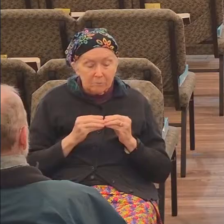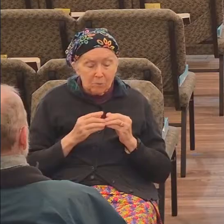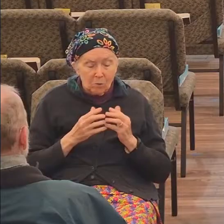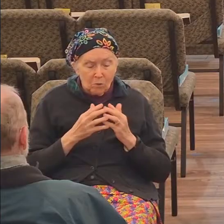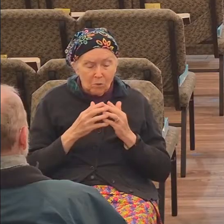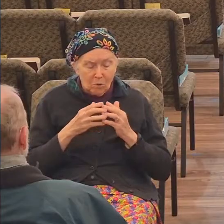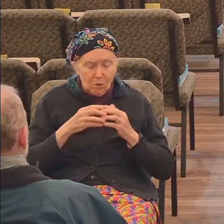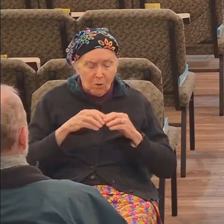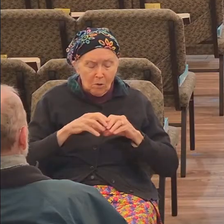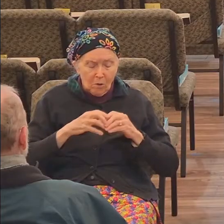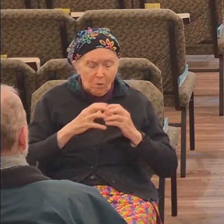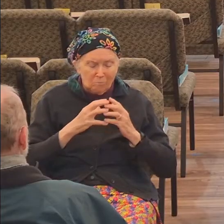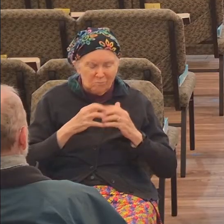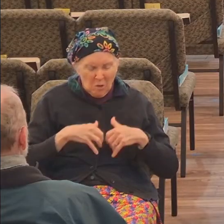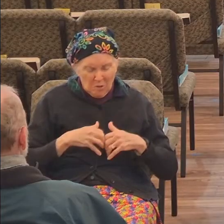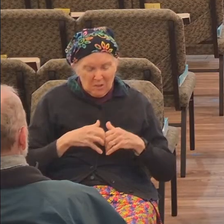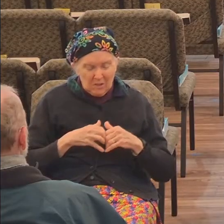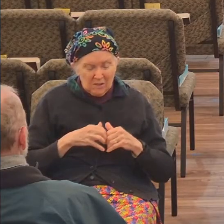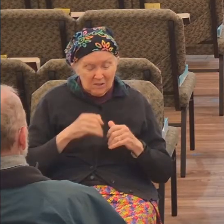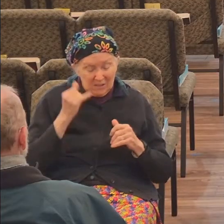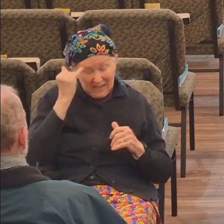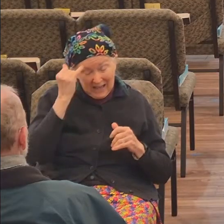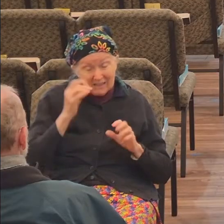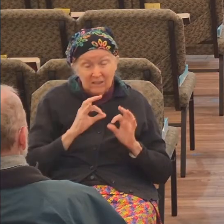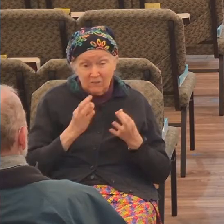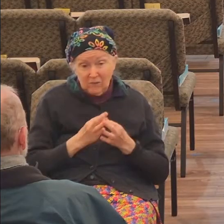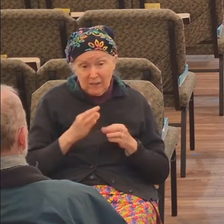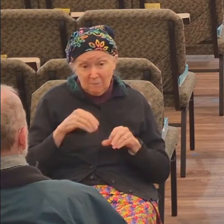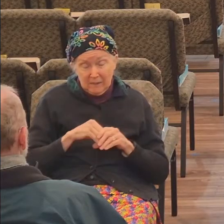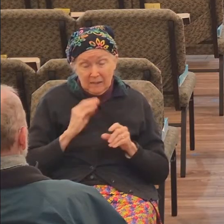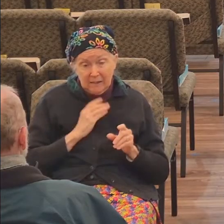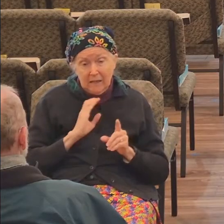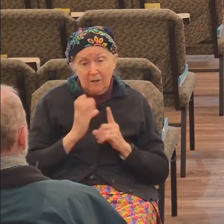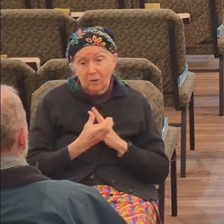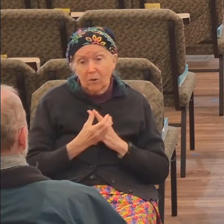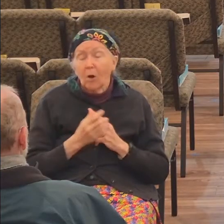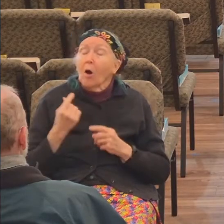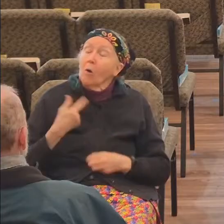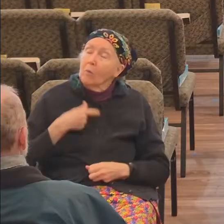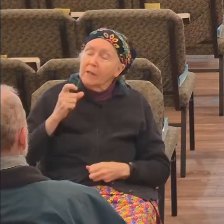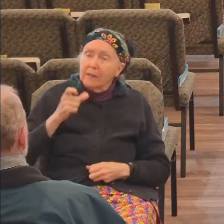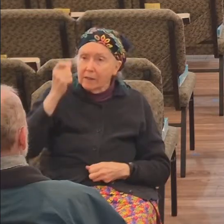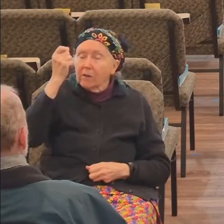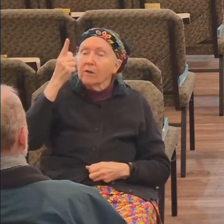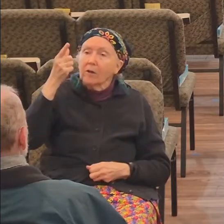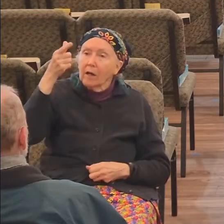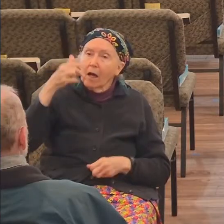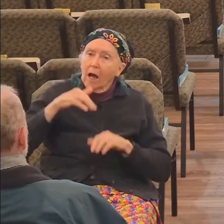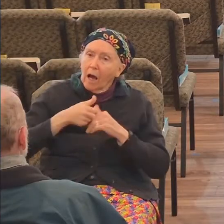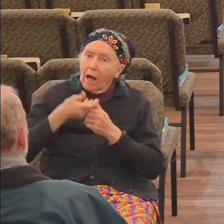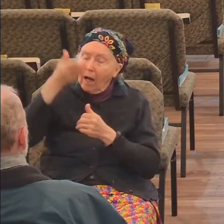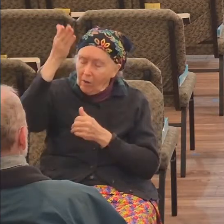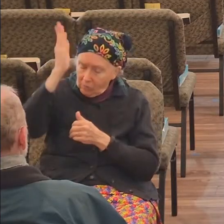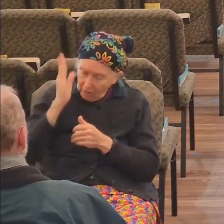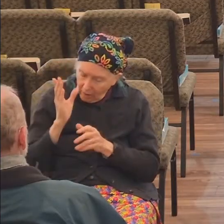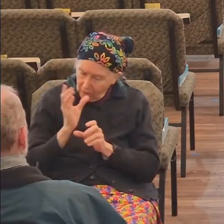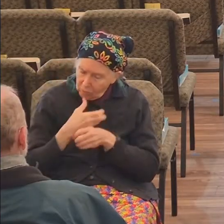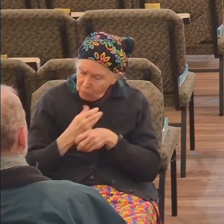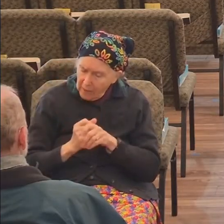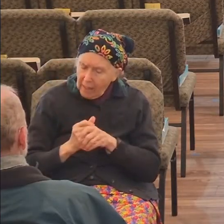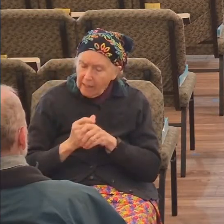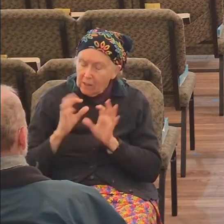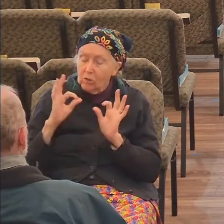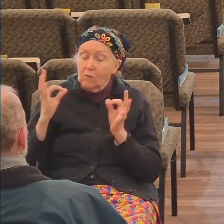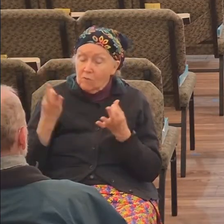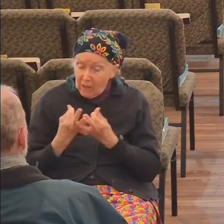Okay. And so we need to understand how God created the family. Mm. Church can mirror that for us.